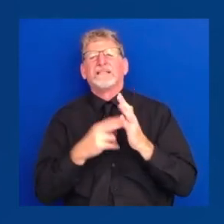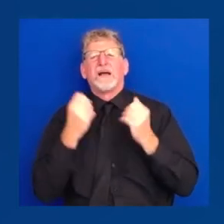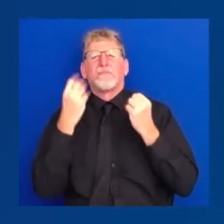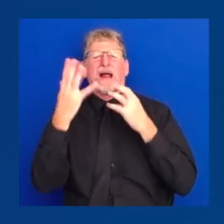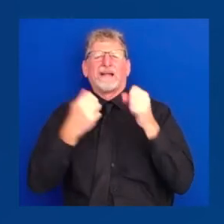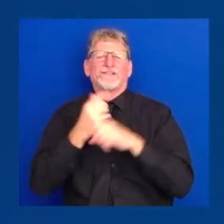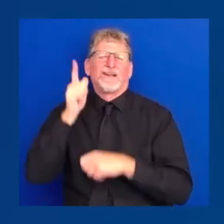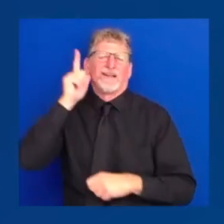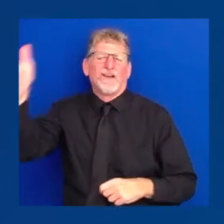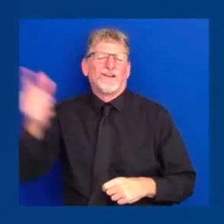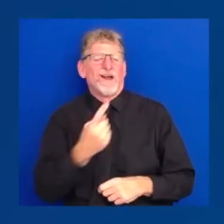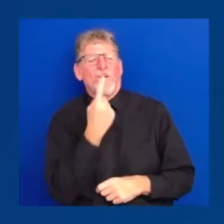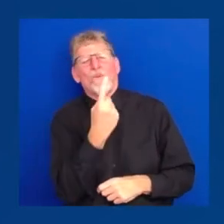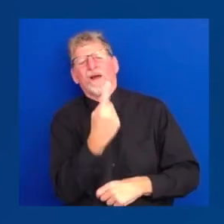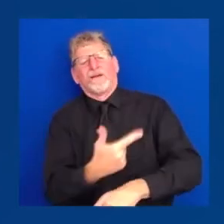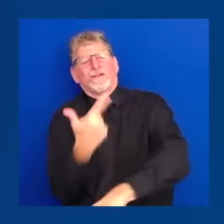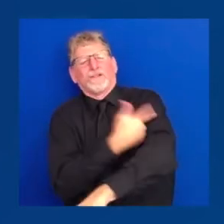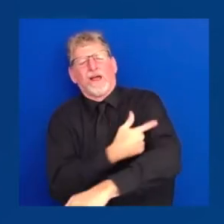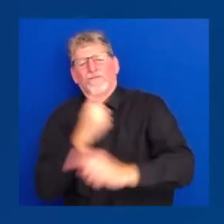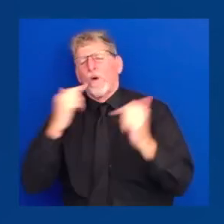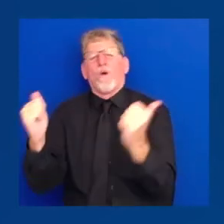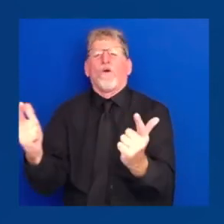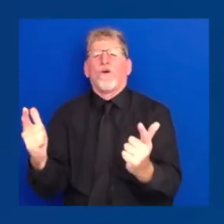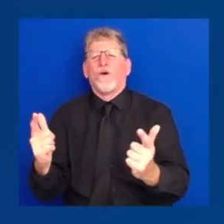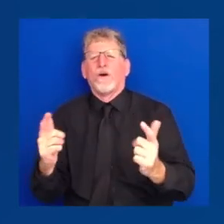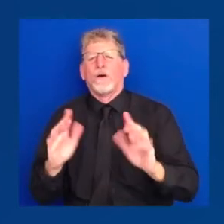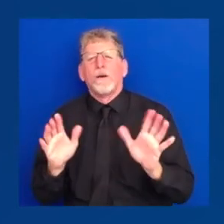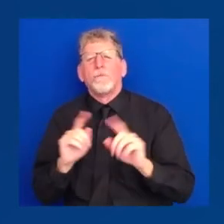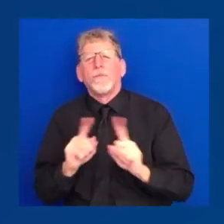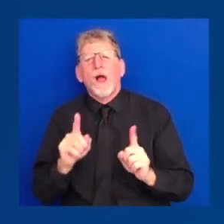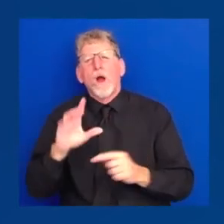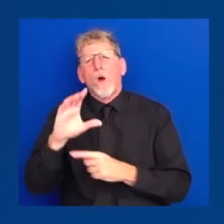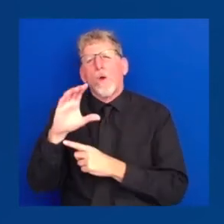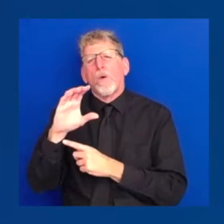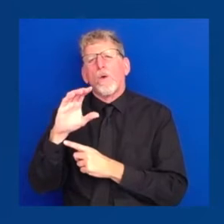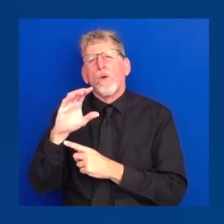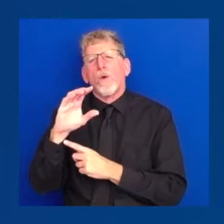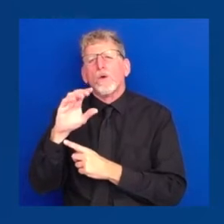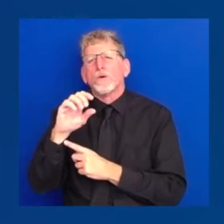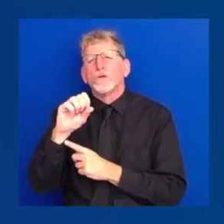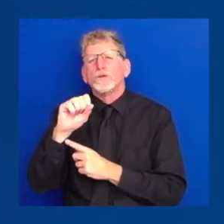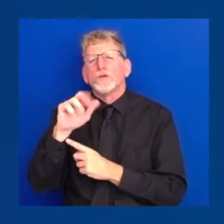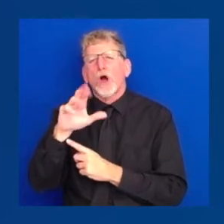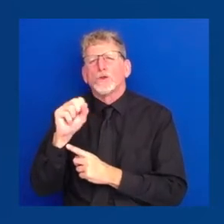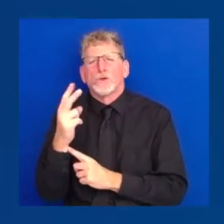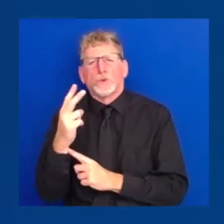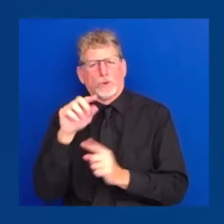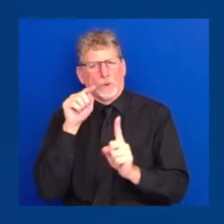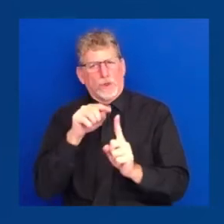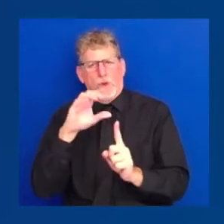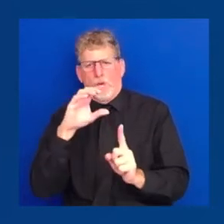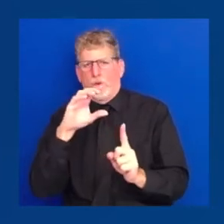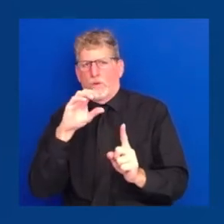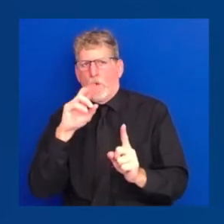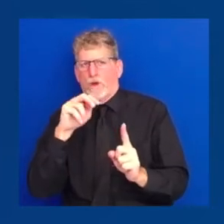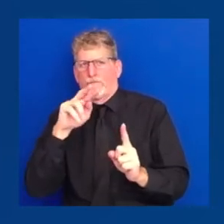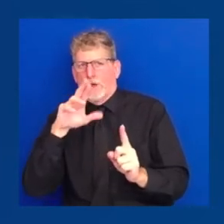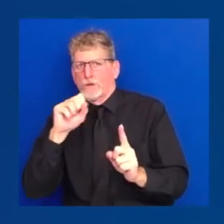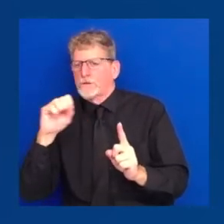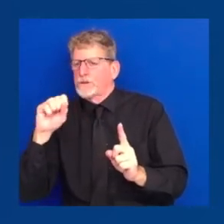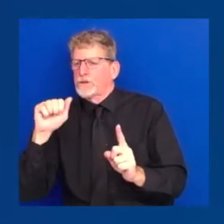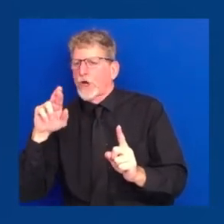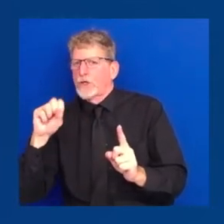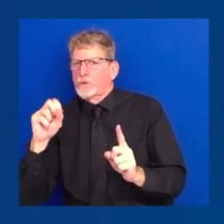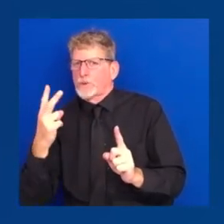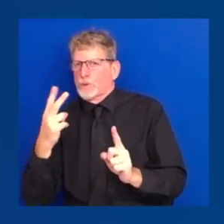pan-SARS-CoV-2 vaccine, which means a vaccine that would be highly effective against ancestral strain,